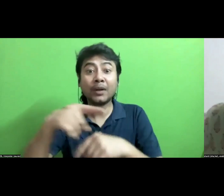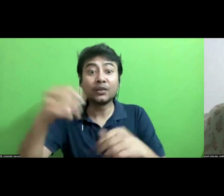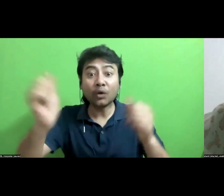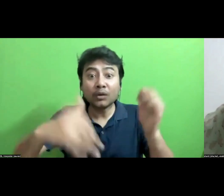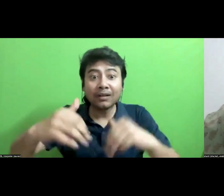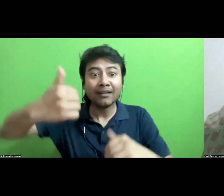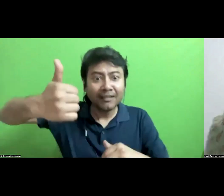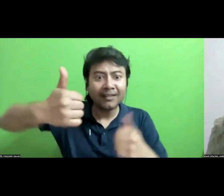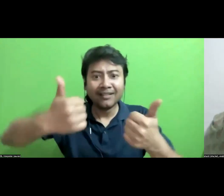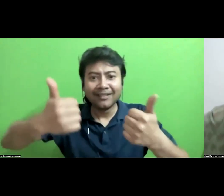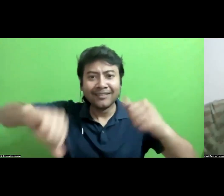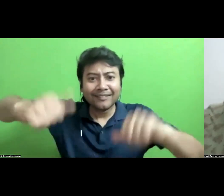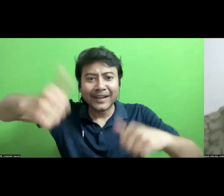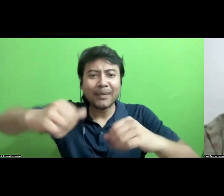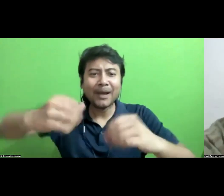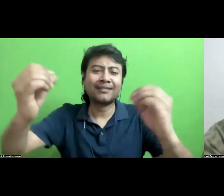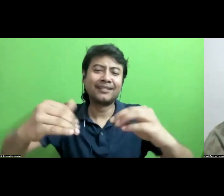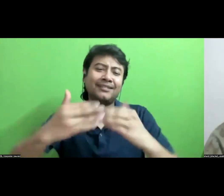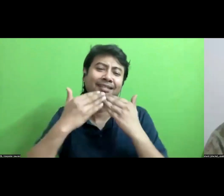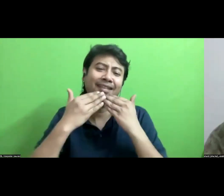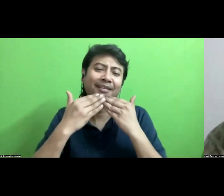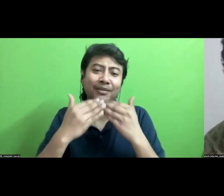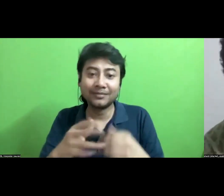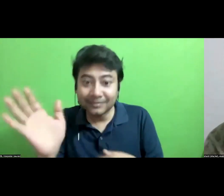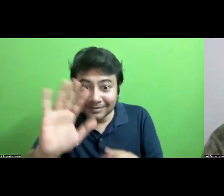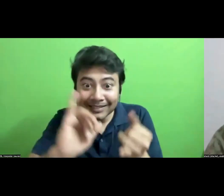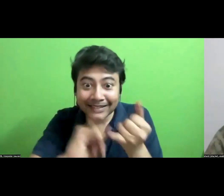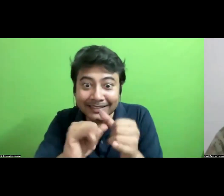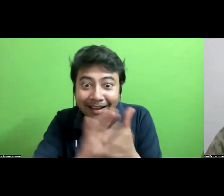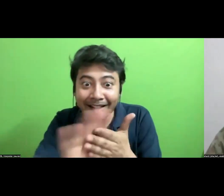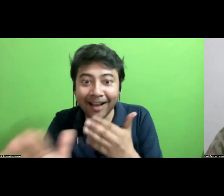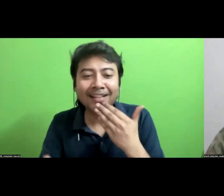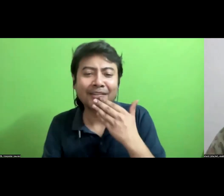see Sarah there. Hope it was.